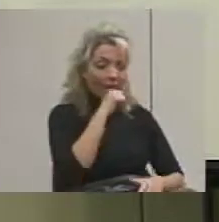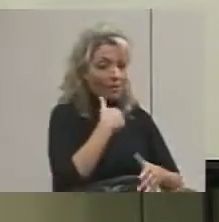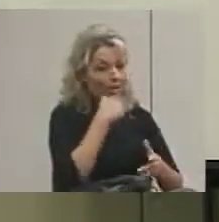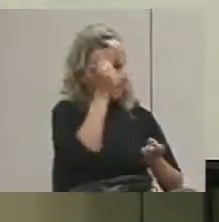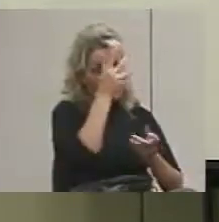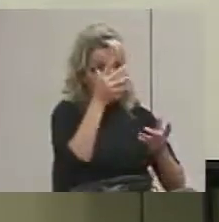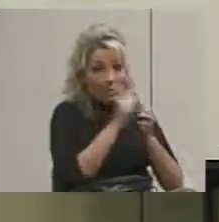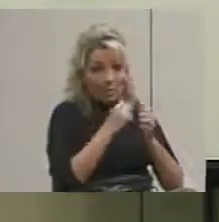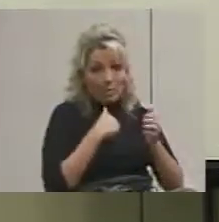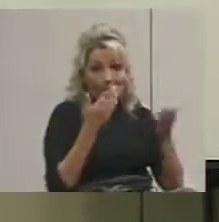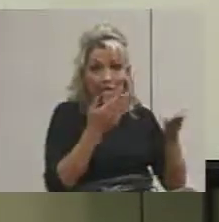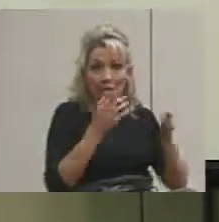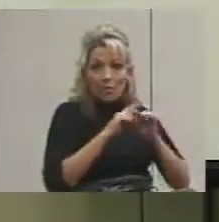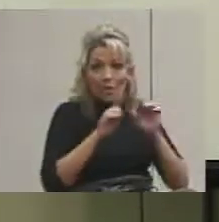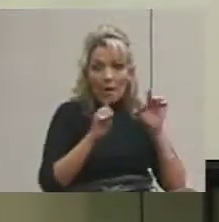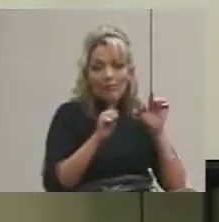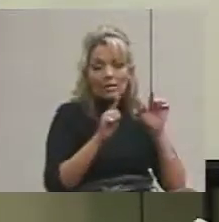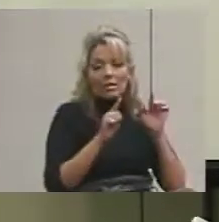but